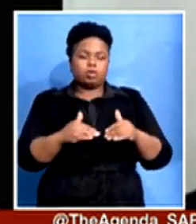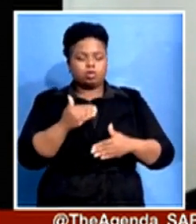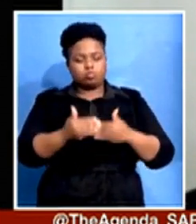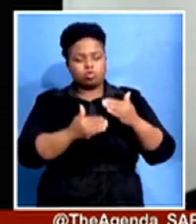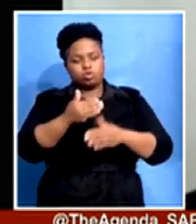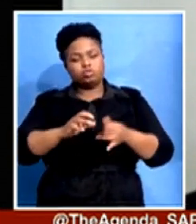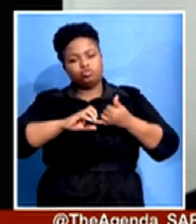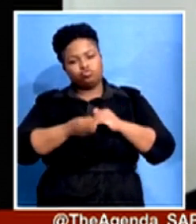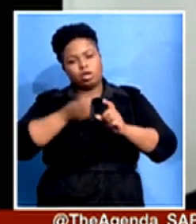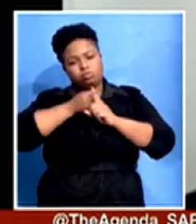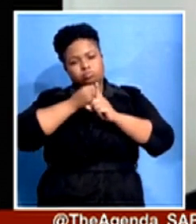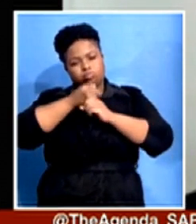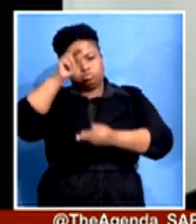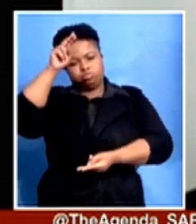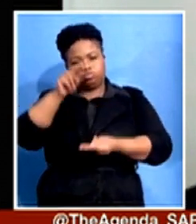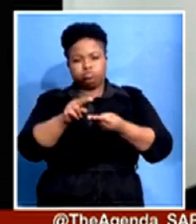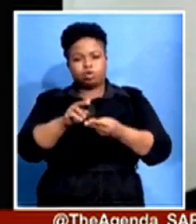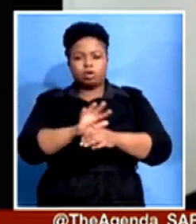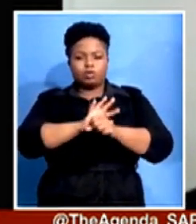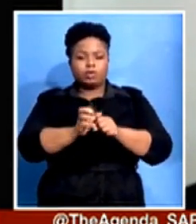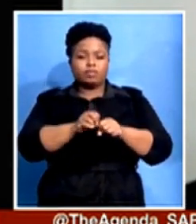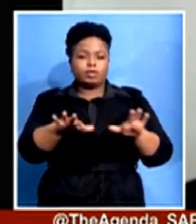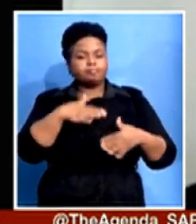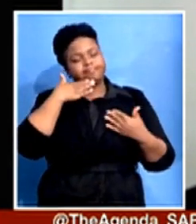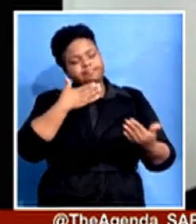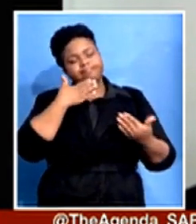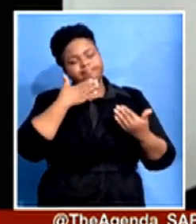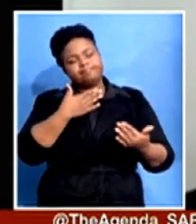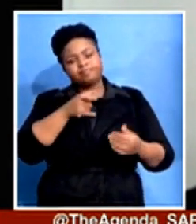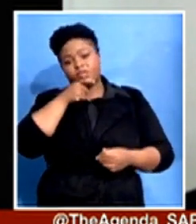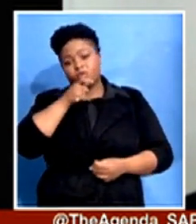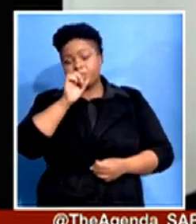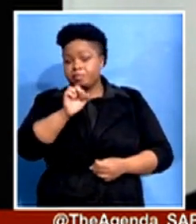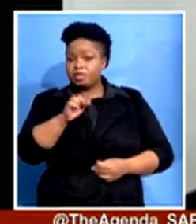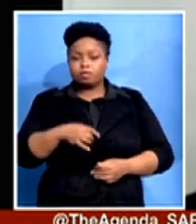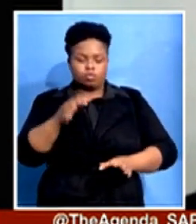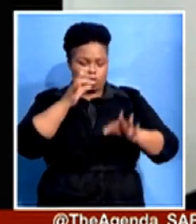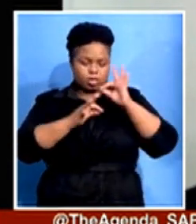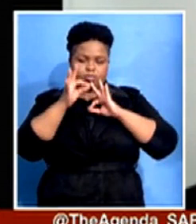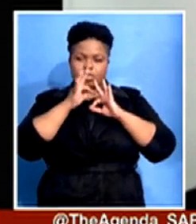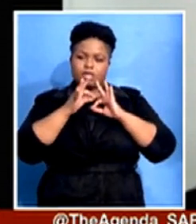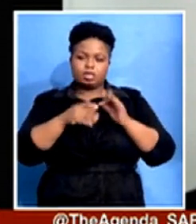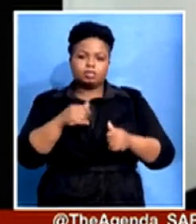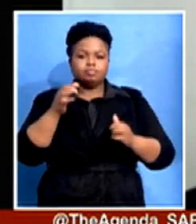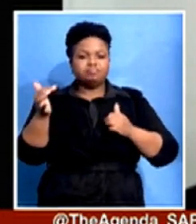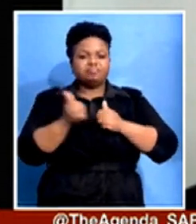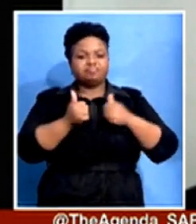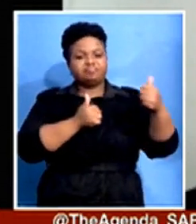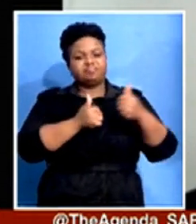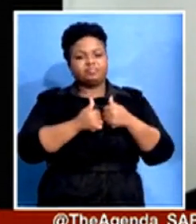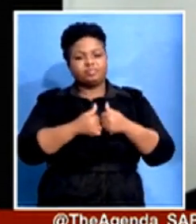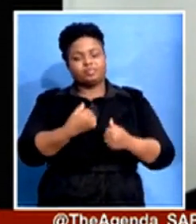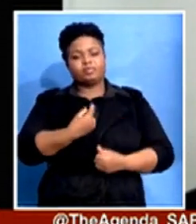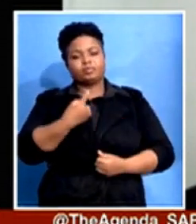pandemic. Thank you for your insights and for highlighting that collaboration between yourselves and other